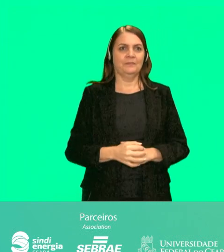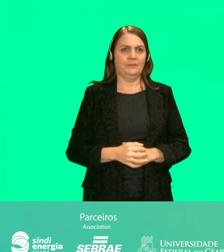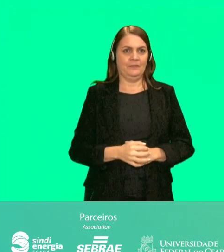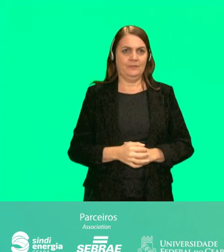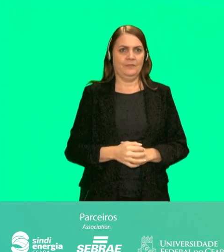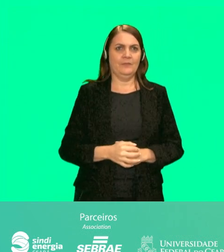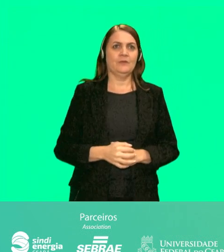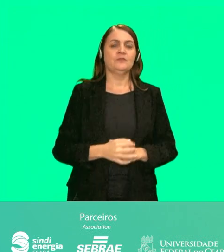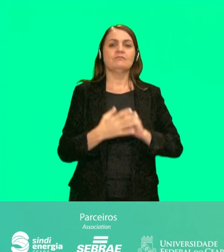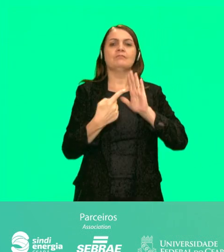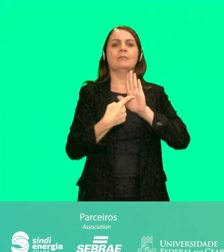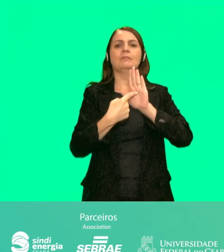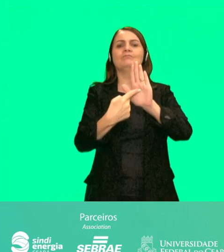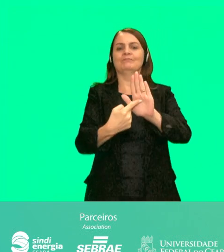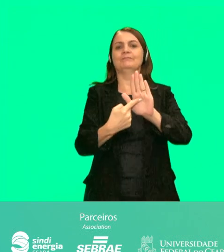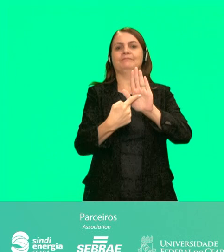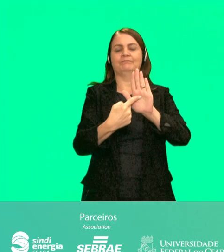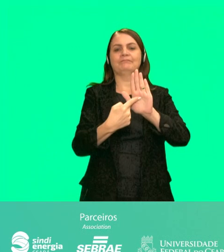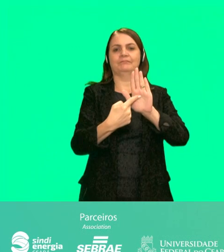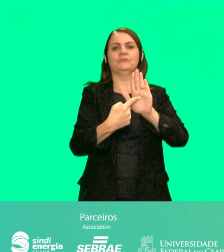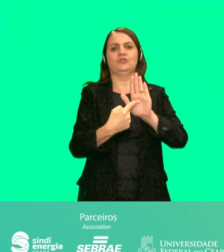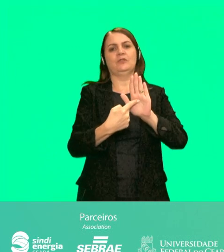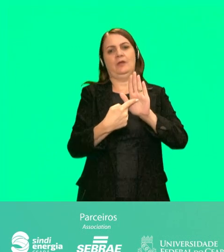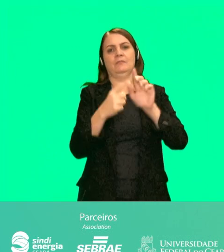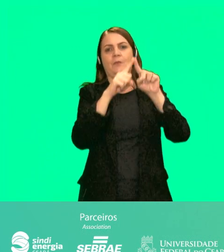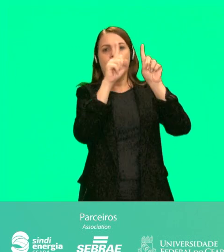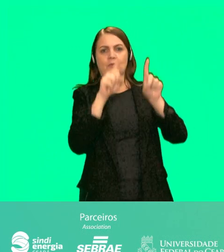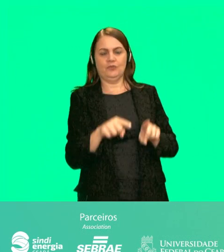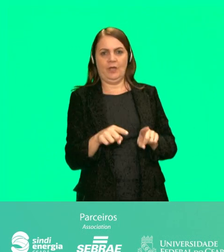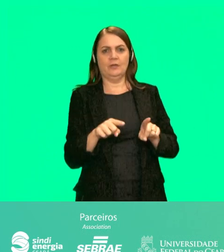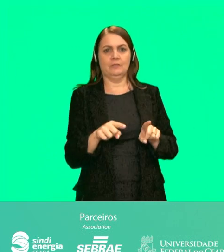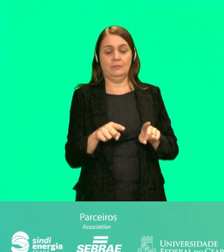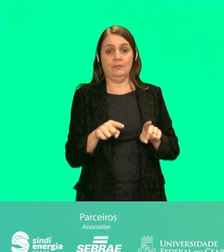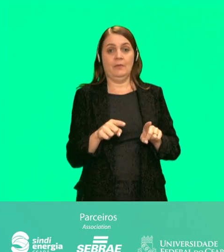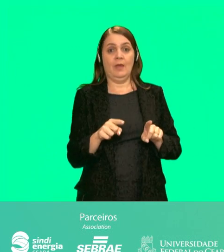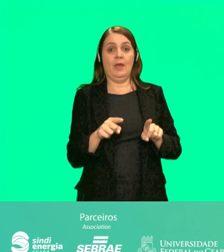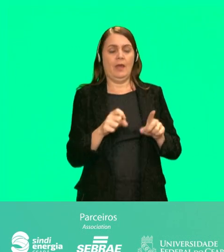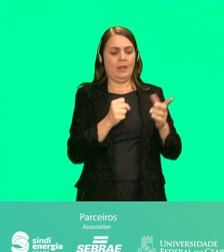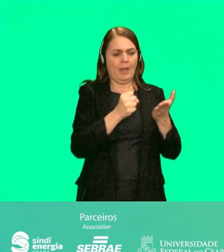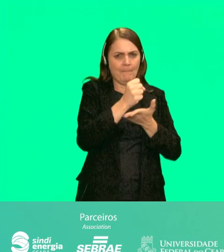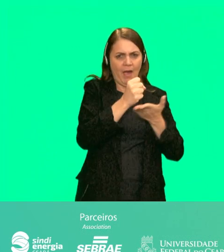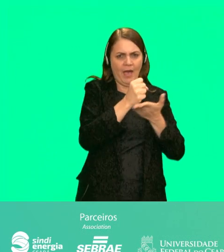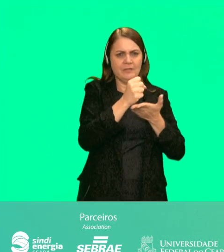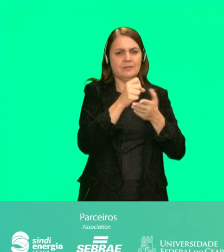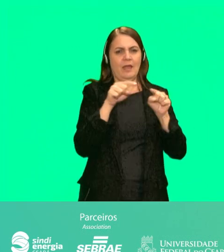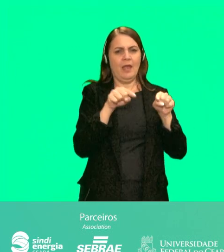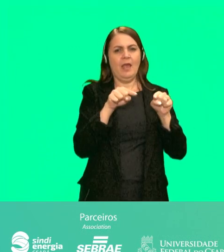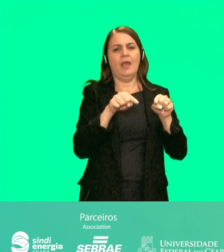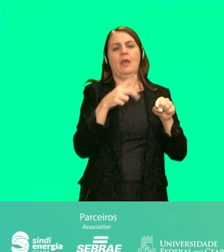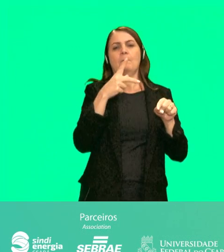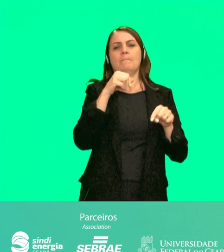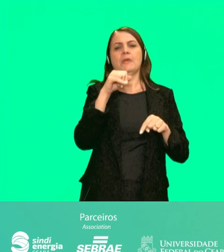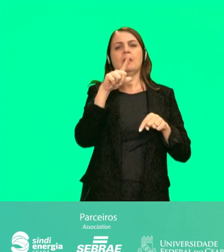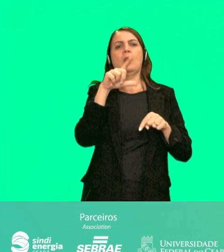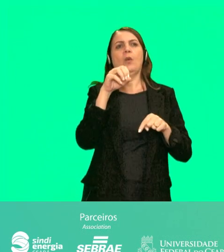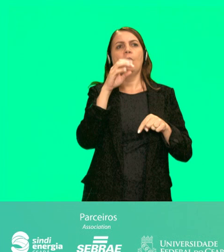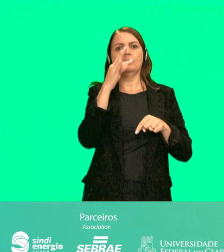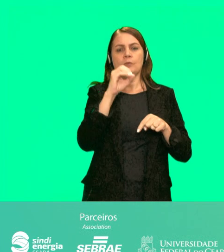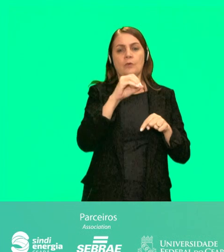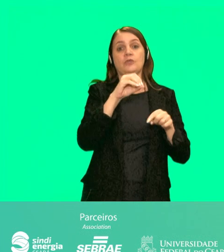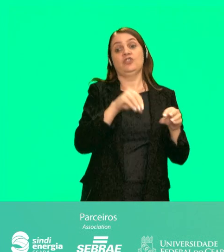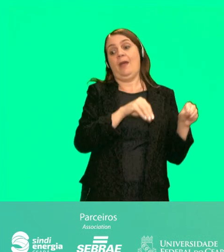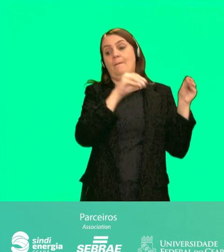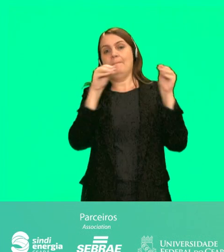the desse projeto, demonstration já part saindo da for escala piloto the para a escala government of demonstração, Ceará for também the aqui para o production of território do SAF, estado do so Ceará,